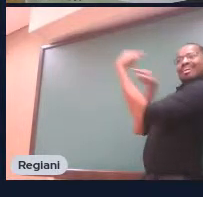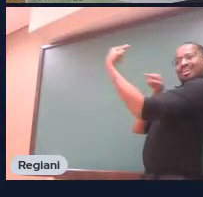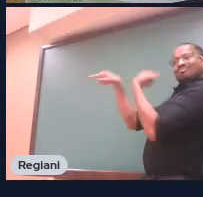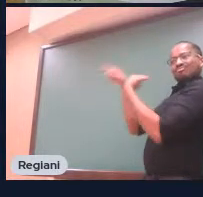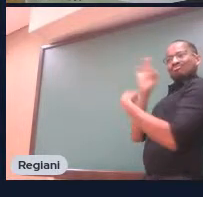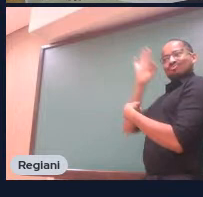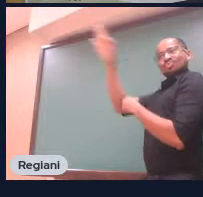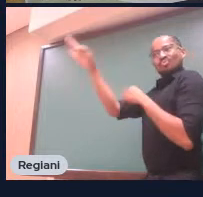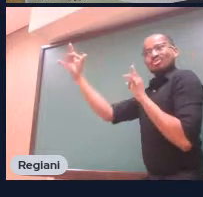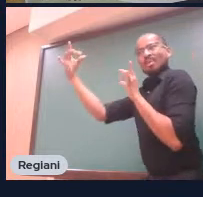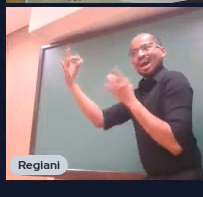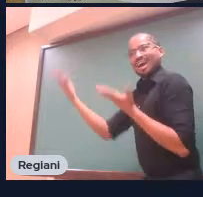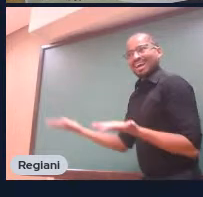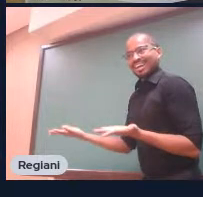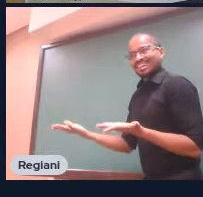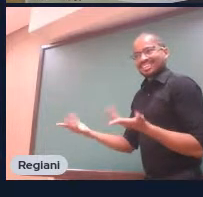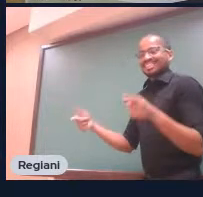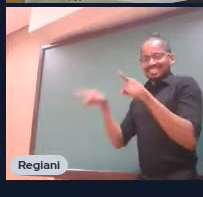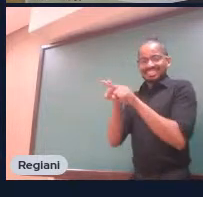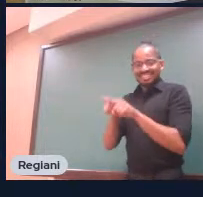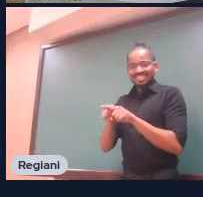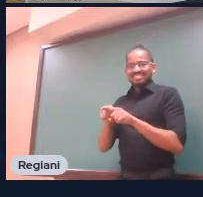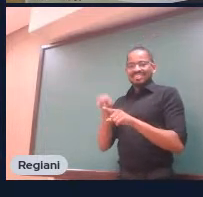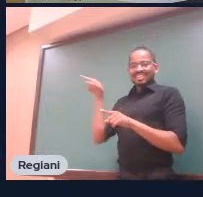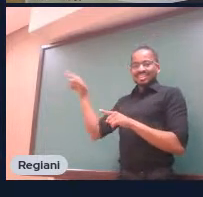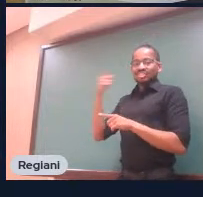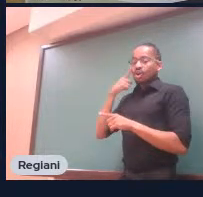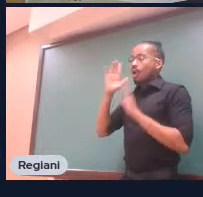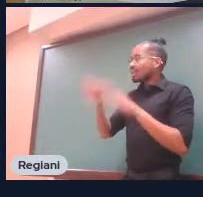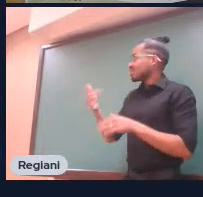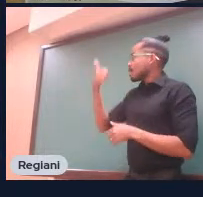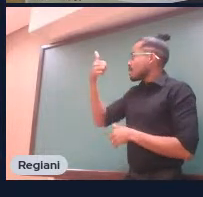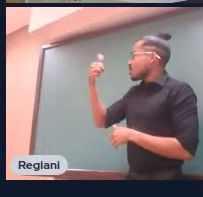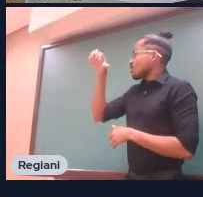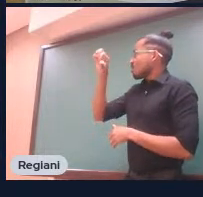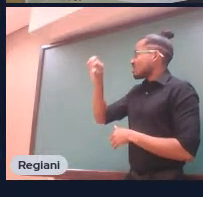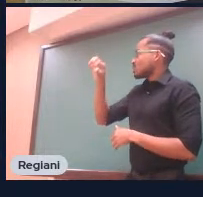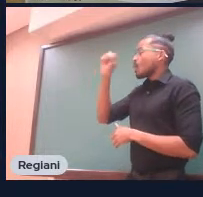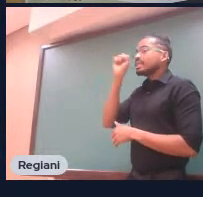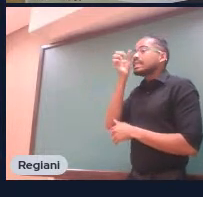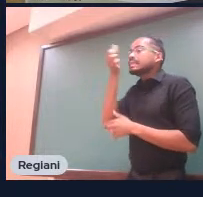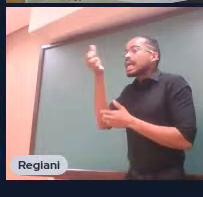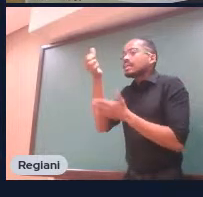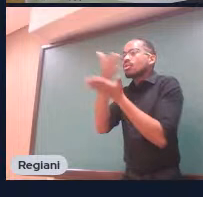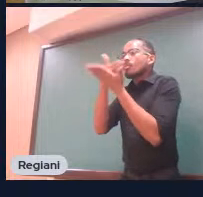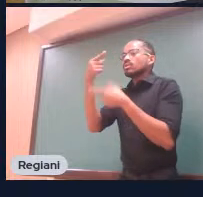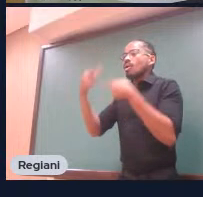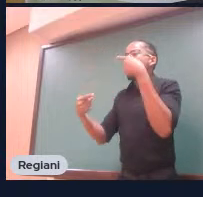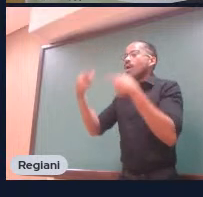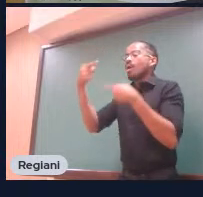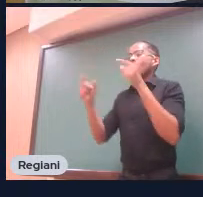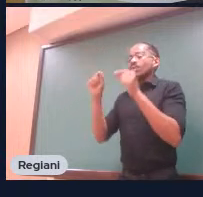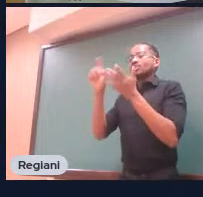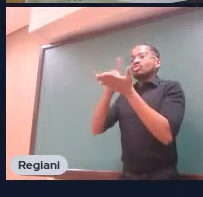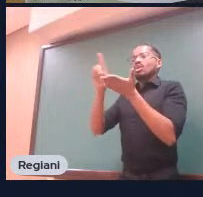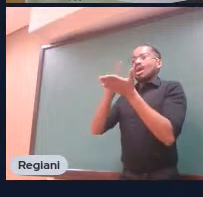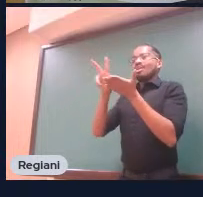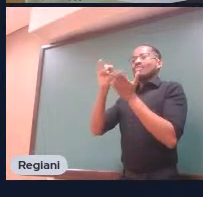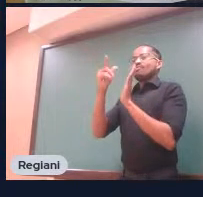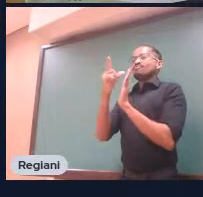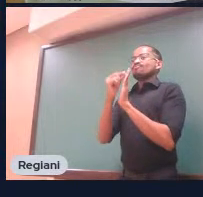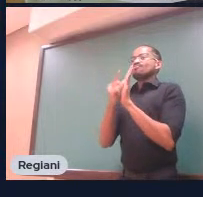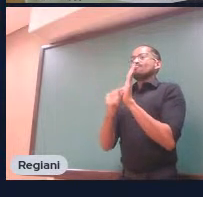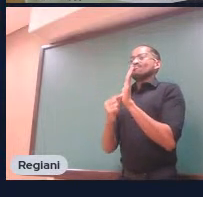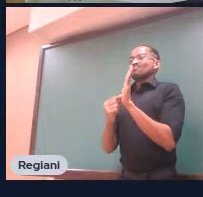Sue Atkins claimed at the EuroLex keynote in '96, the virtual dictionary. Your dictionary does not exist. It only exists at